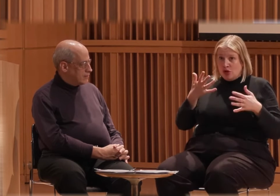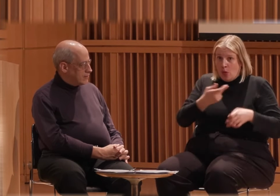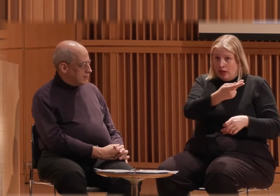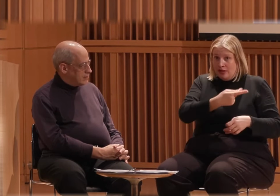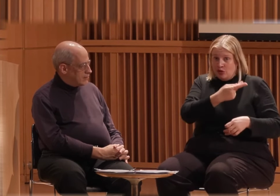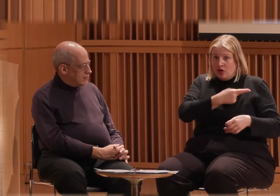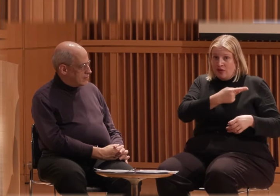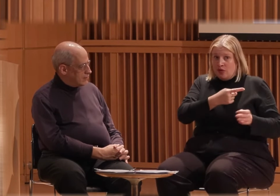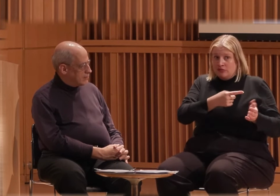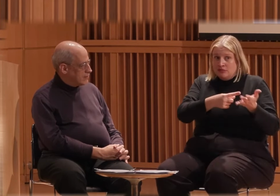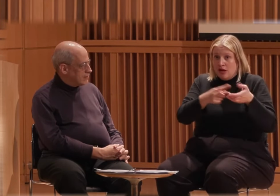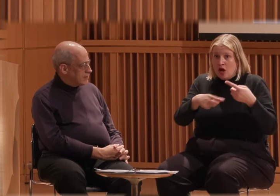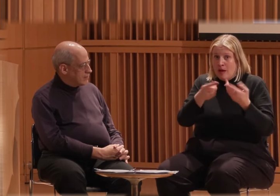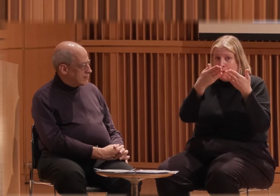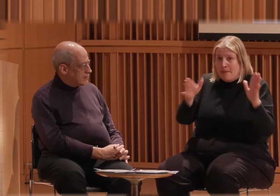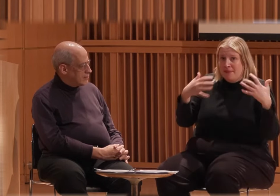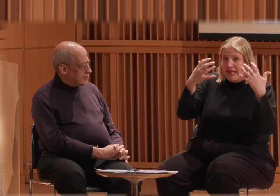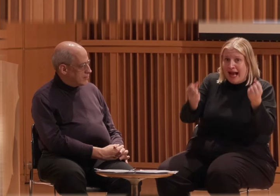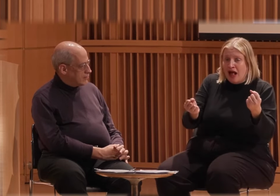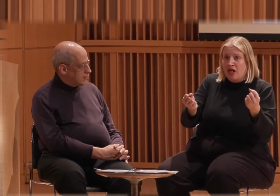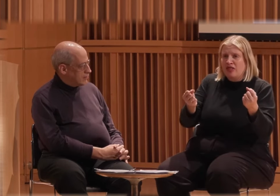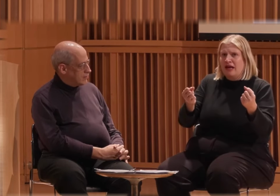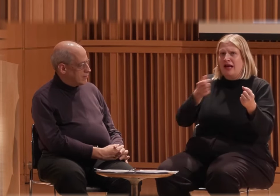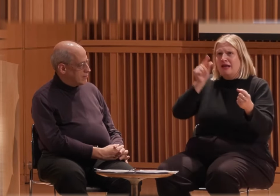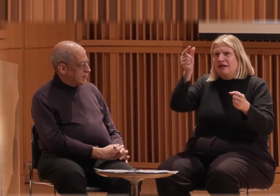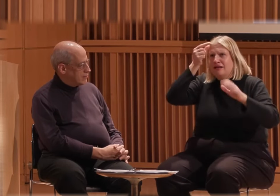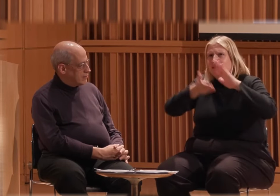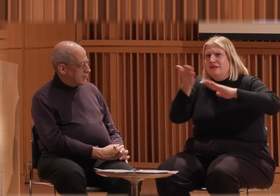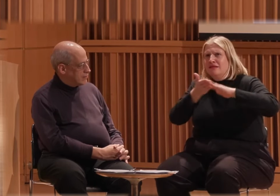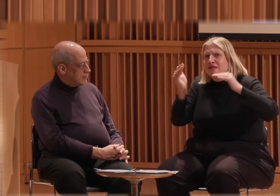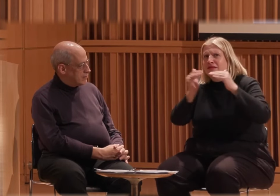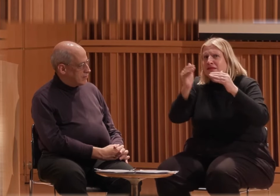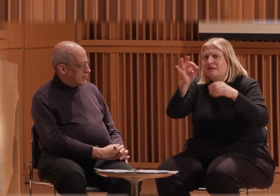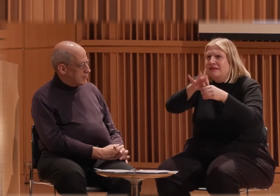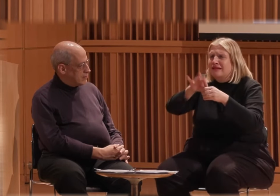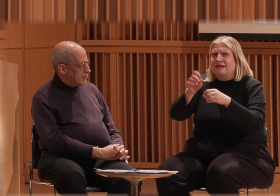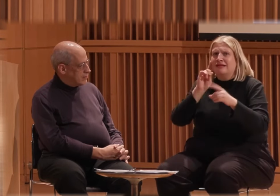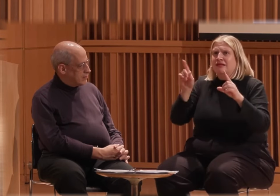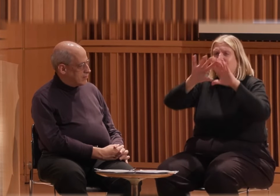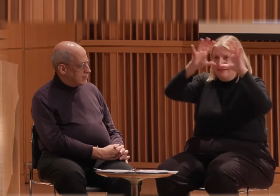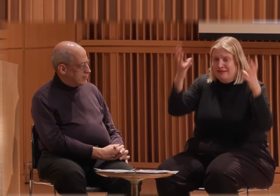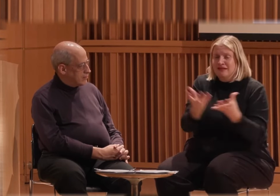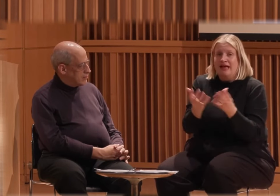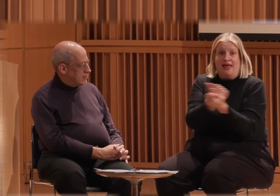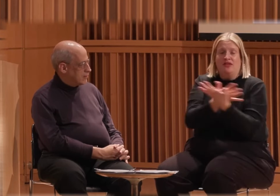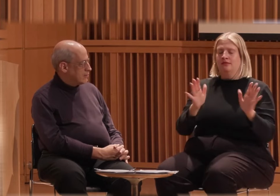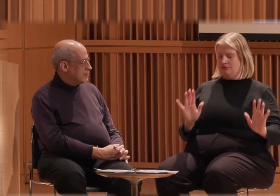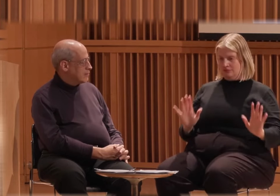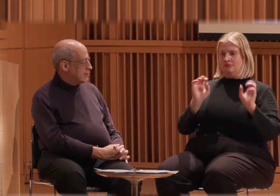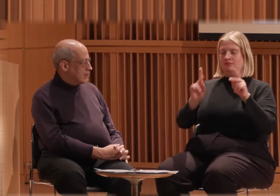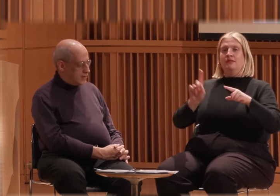talk about public health and democracy, that sounds like everything. So first things first,